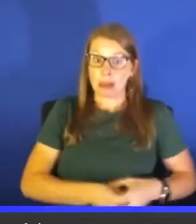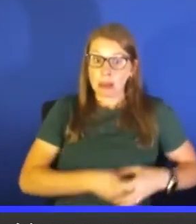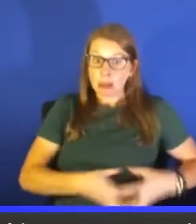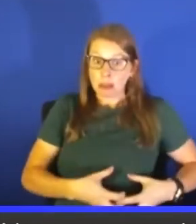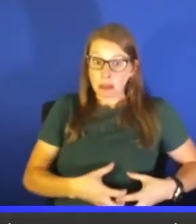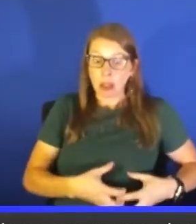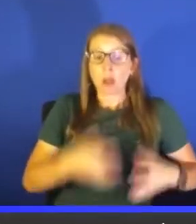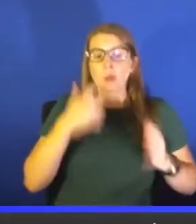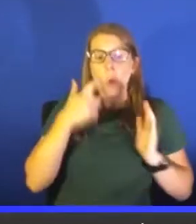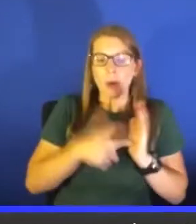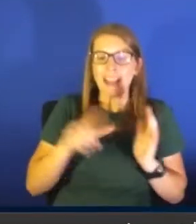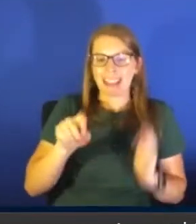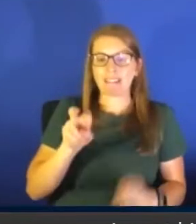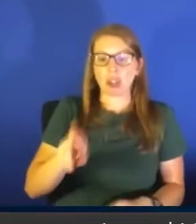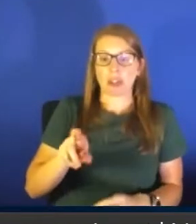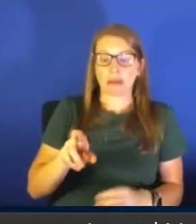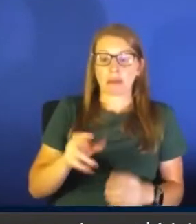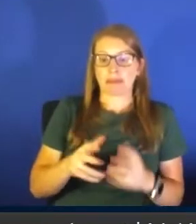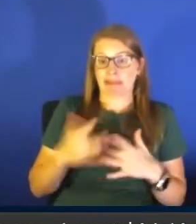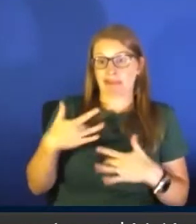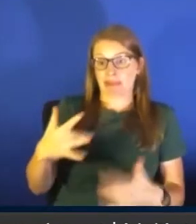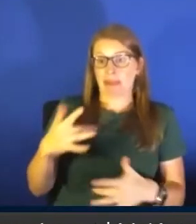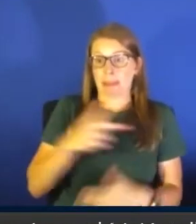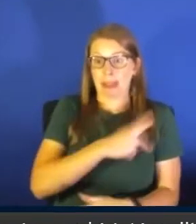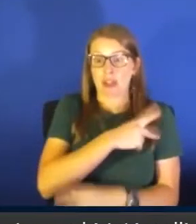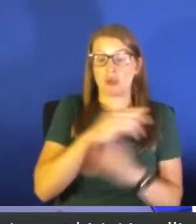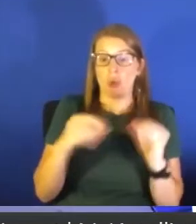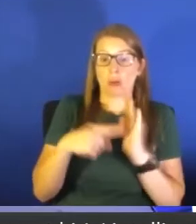have no symptoms. So that's one of these